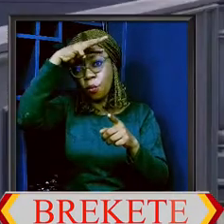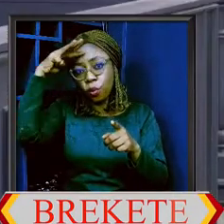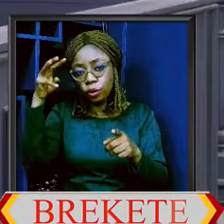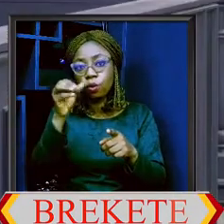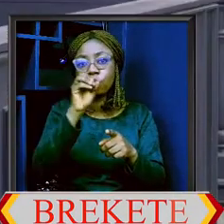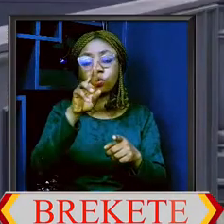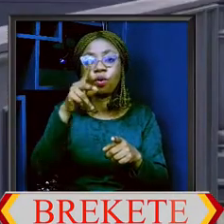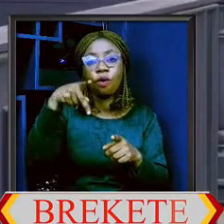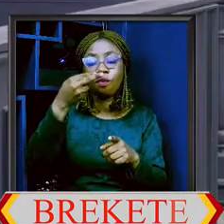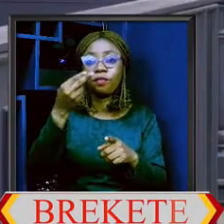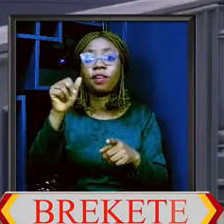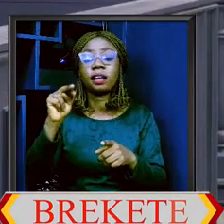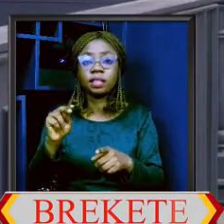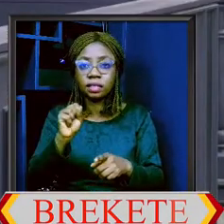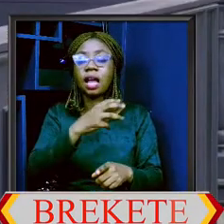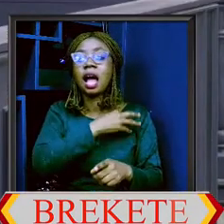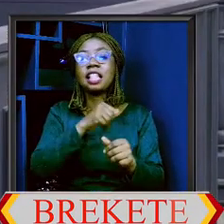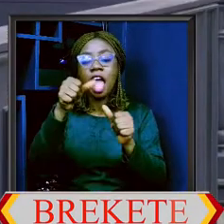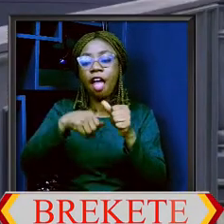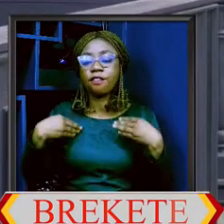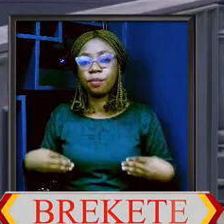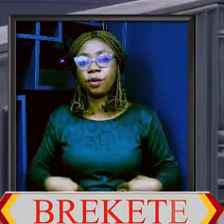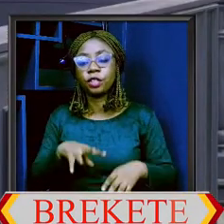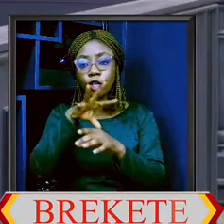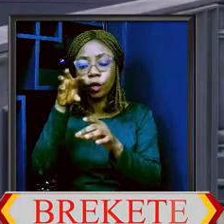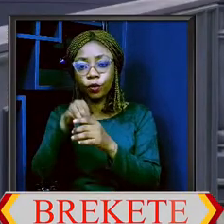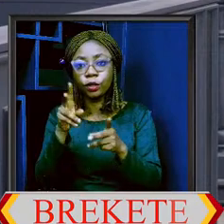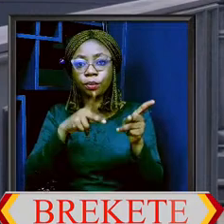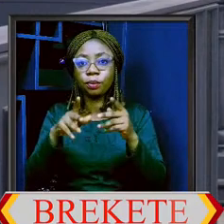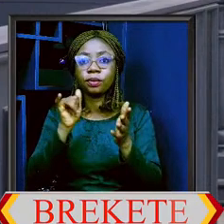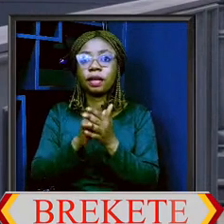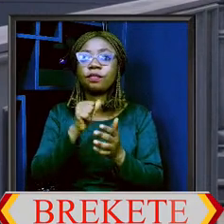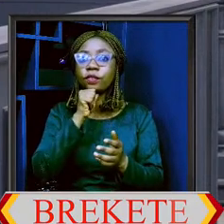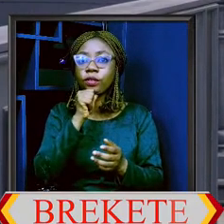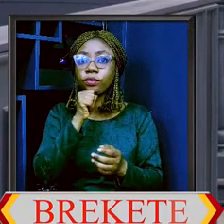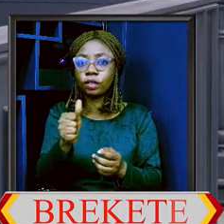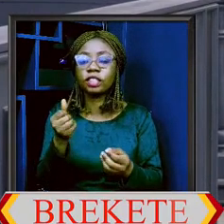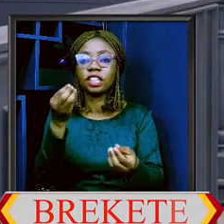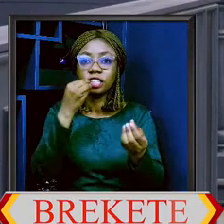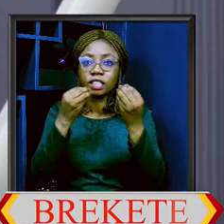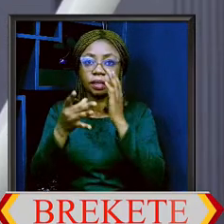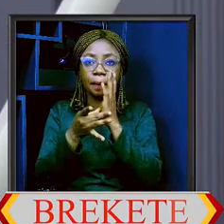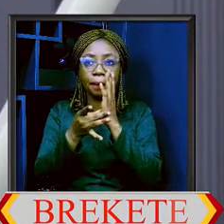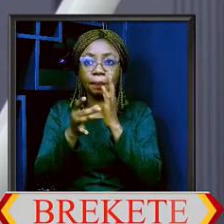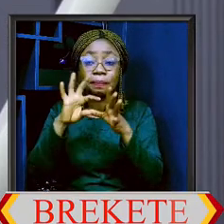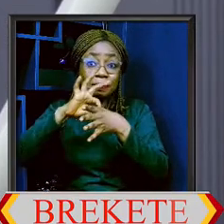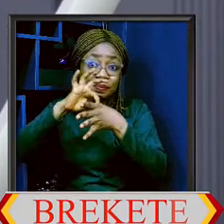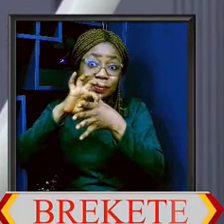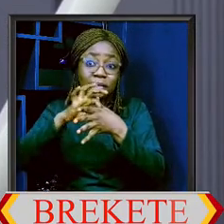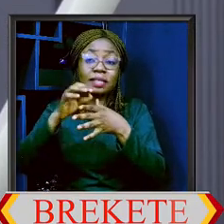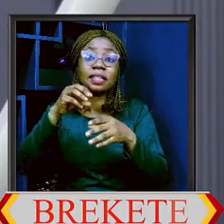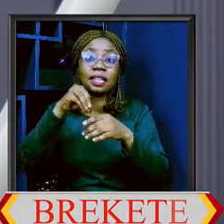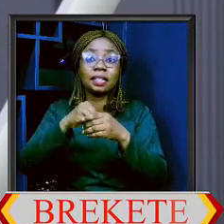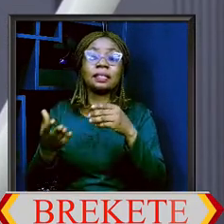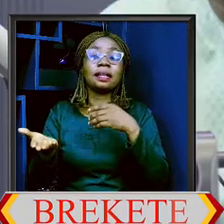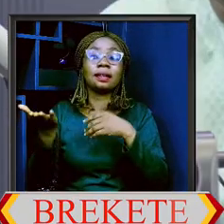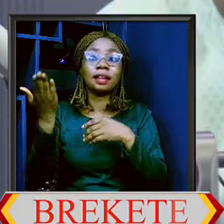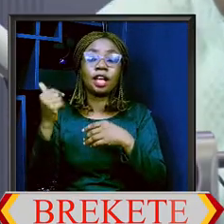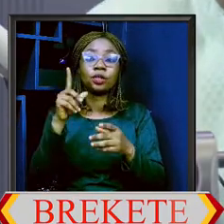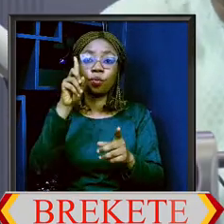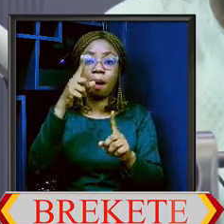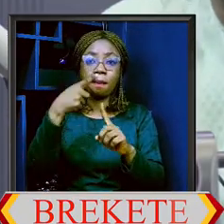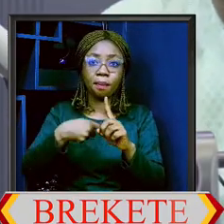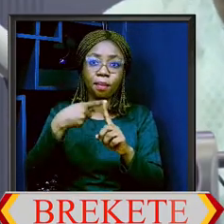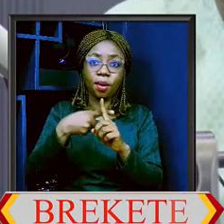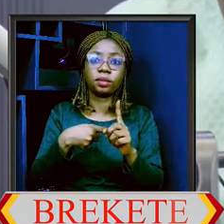orphans and everybody including people we never chop meat in the last 20 20 one